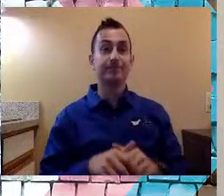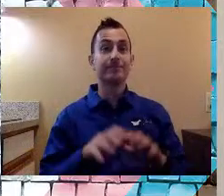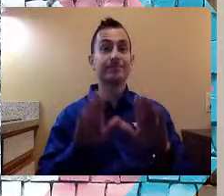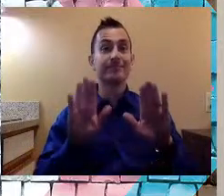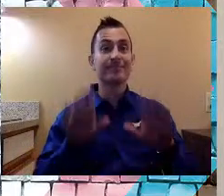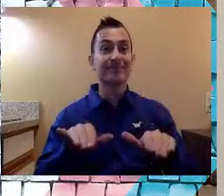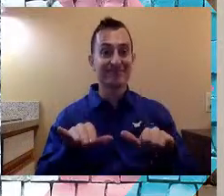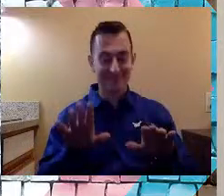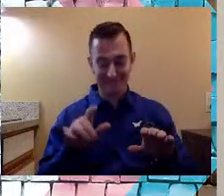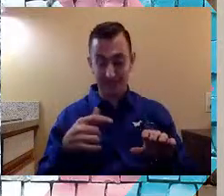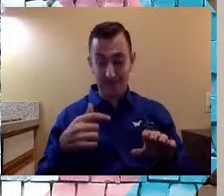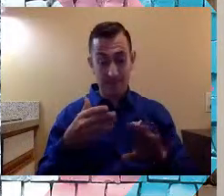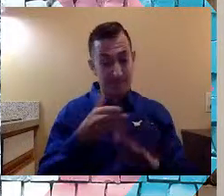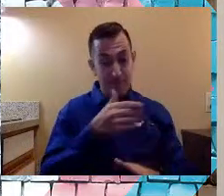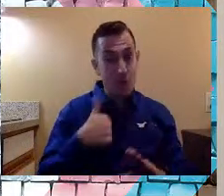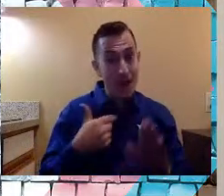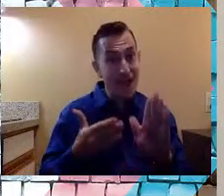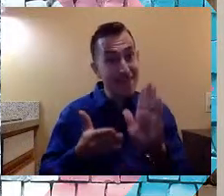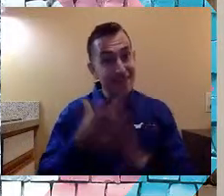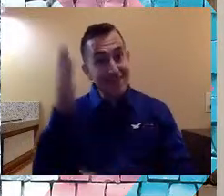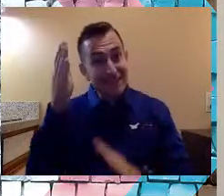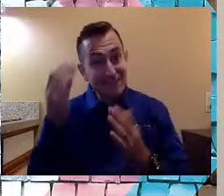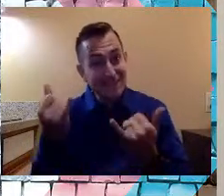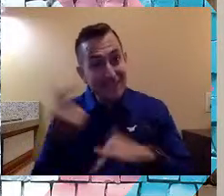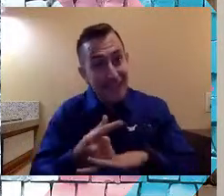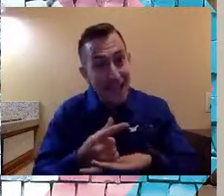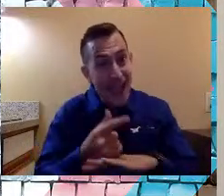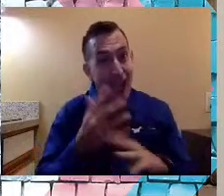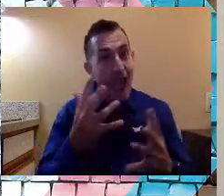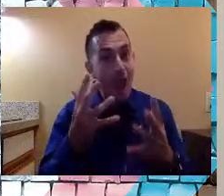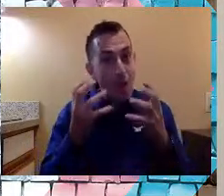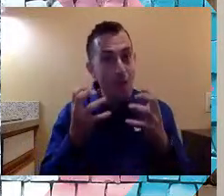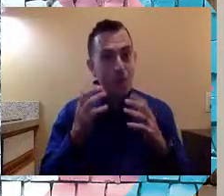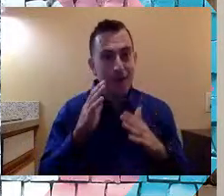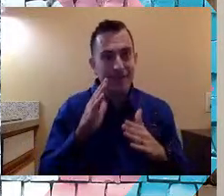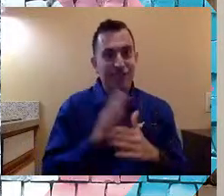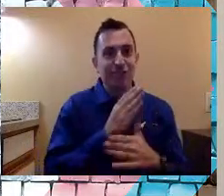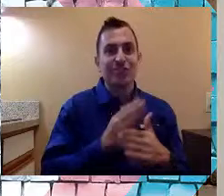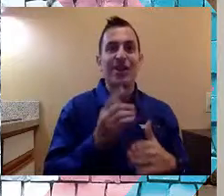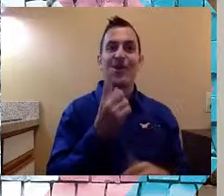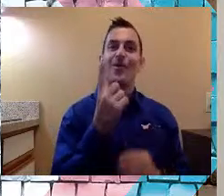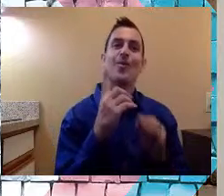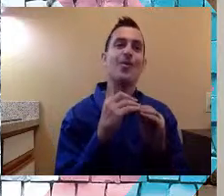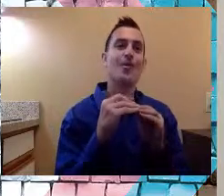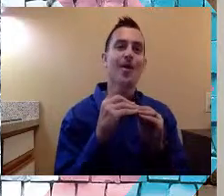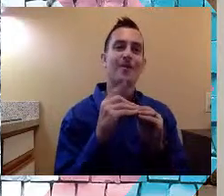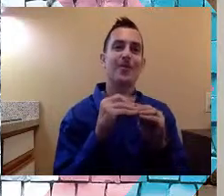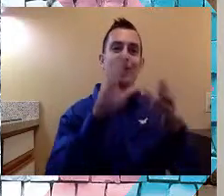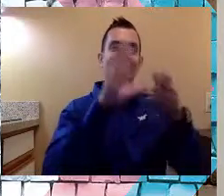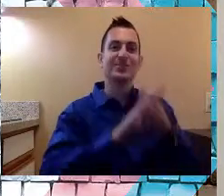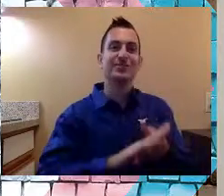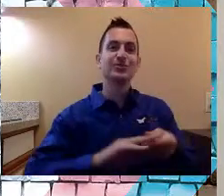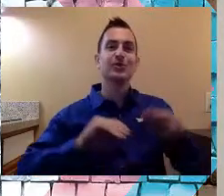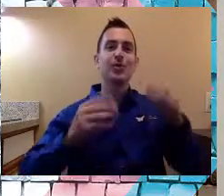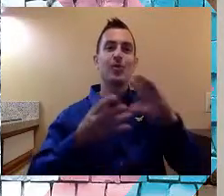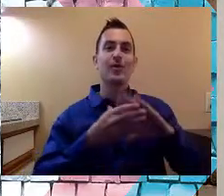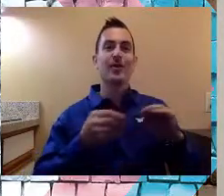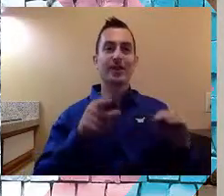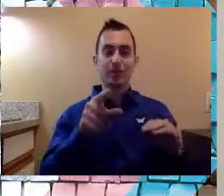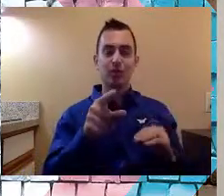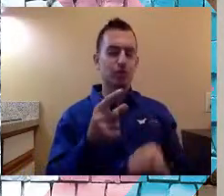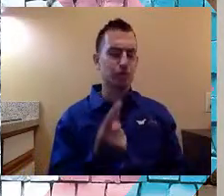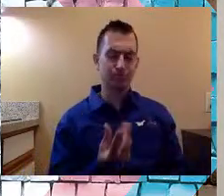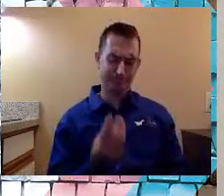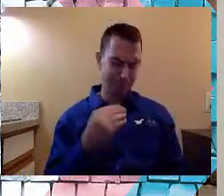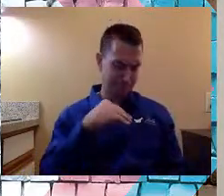before I leave today, I want to share one last story that I want you to take with you and keep